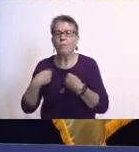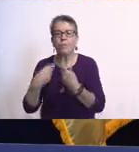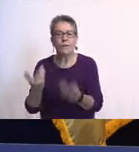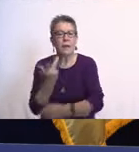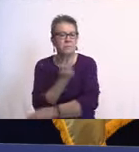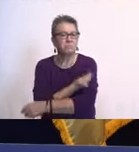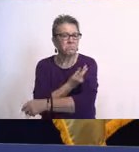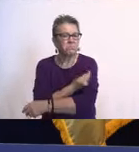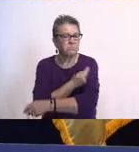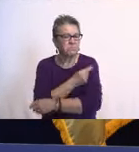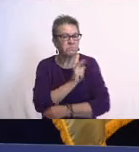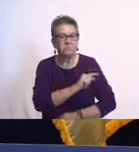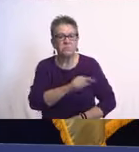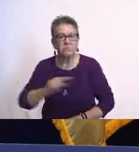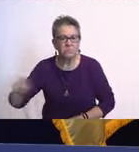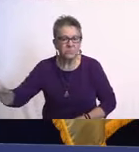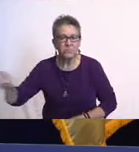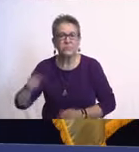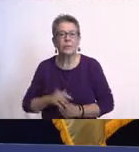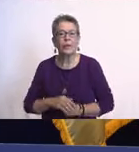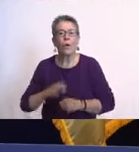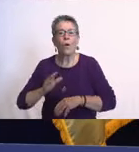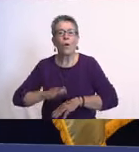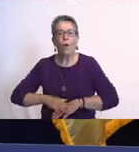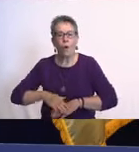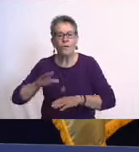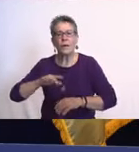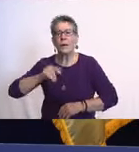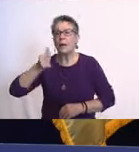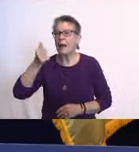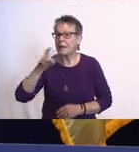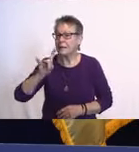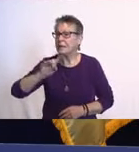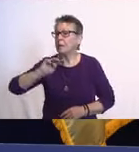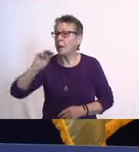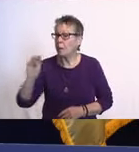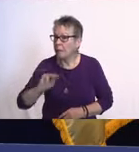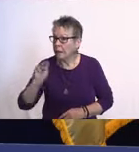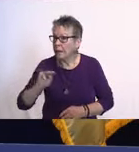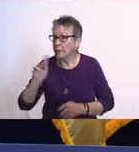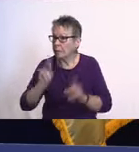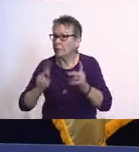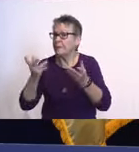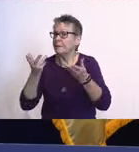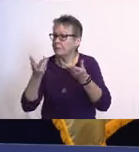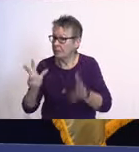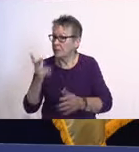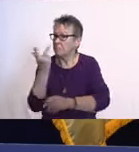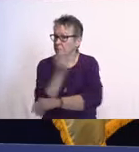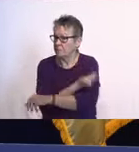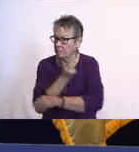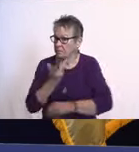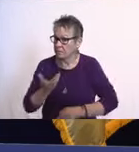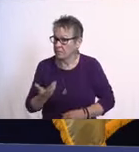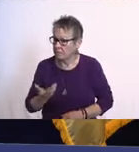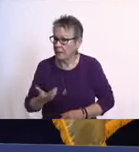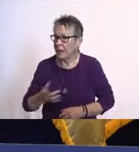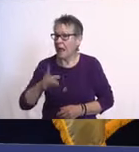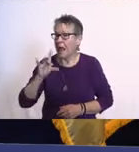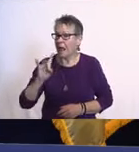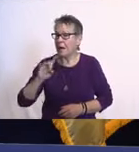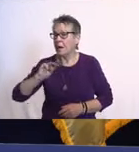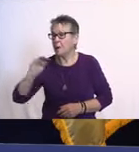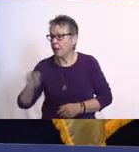of COVID-19 vaccine in just over a year. Nearly 8 million people, or 90% of eligible